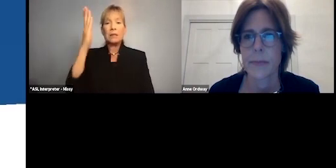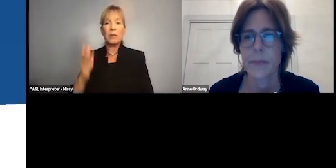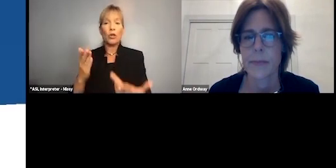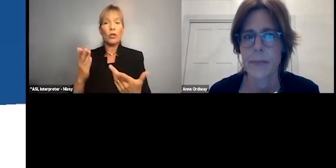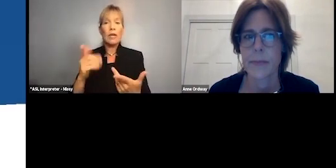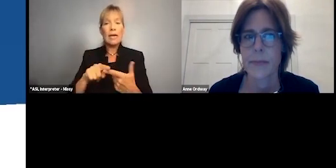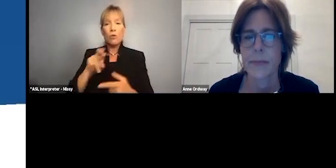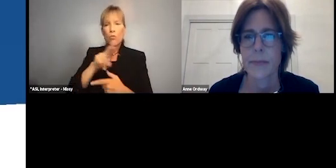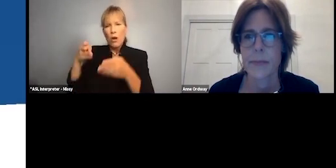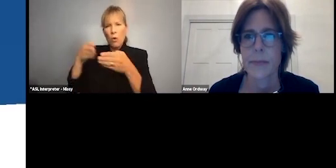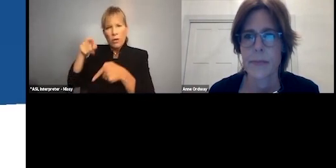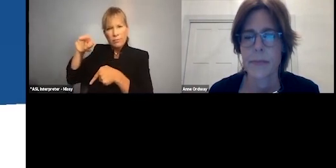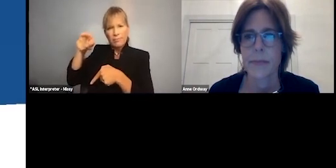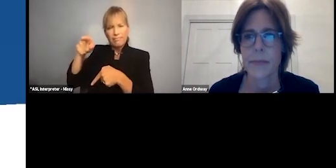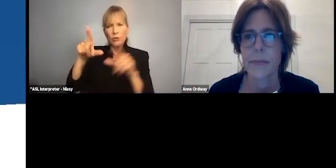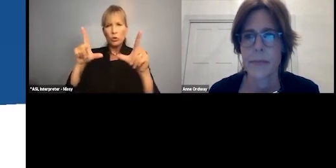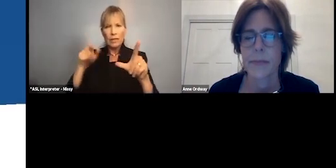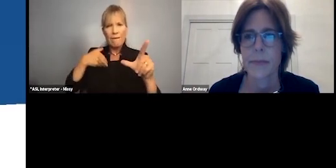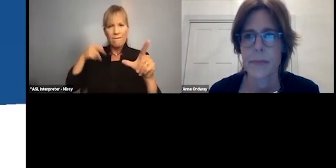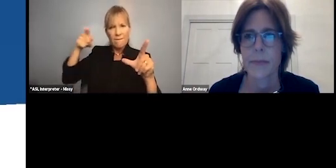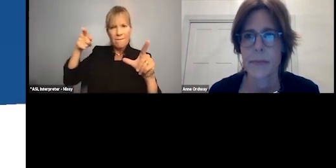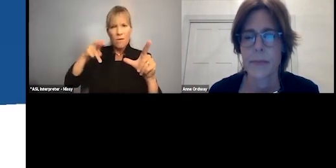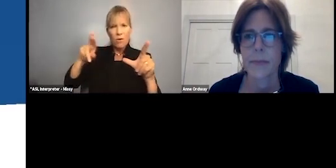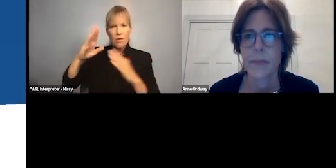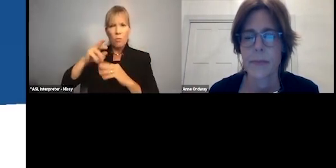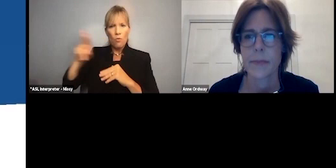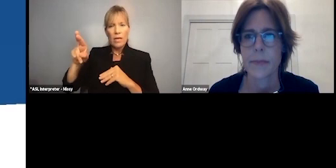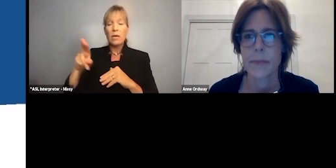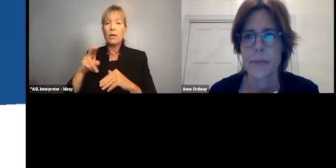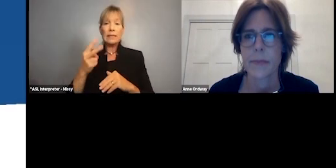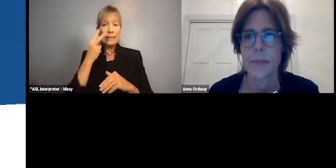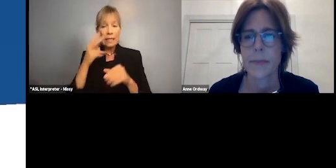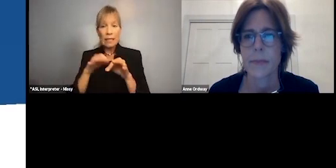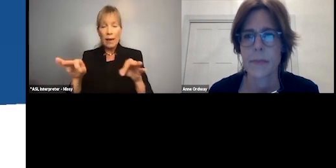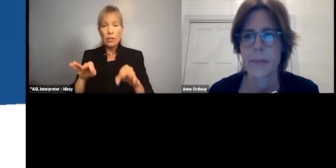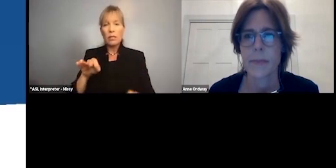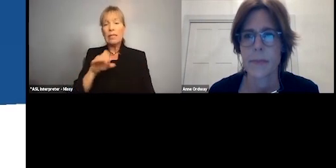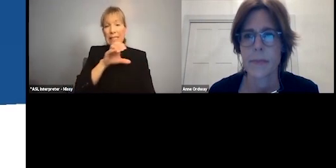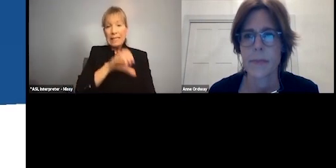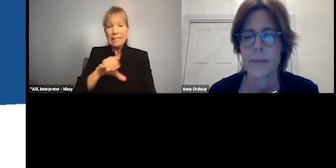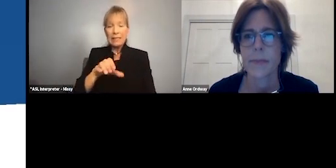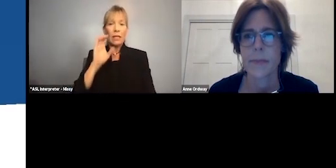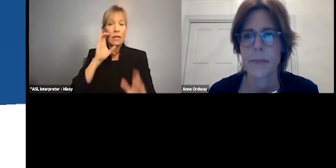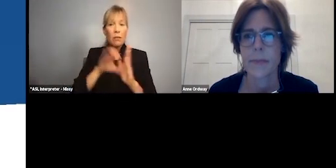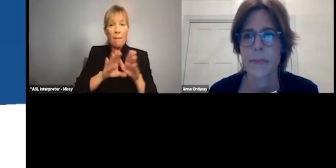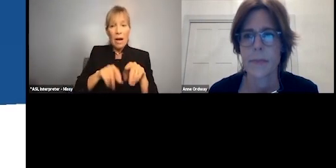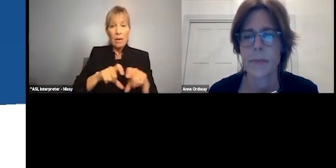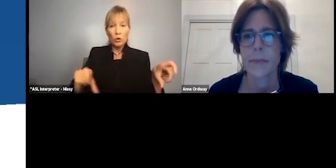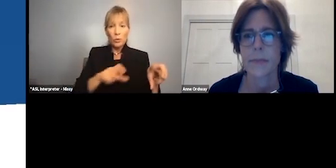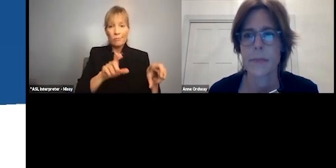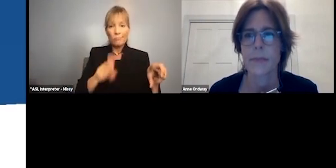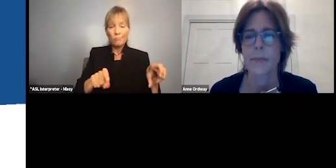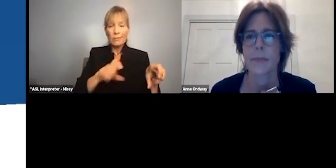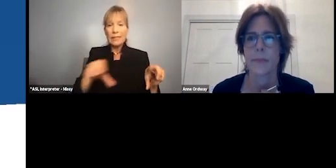the upper right-hand corner of your screen. To view the captioning, click on the CC icon at the bottom of your screen